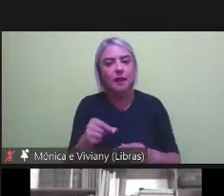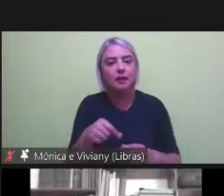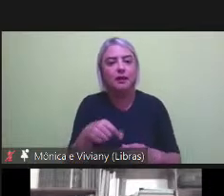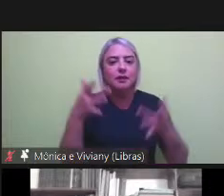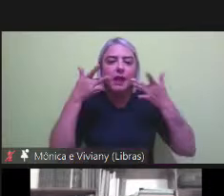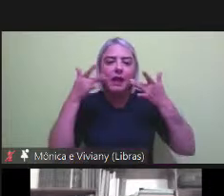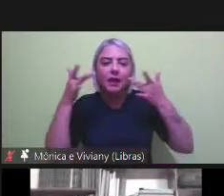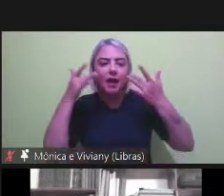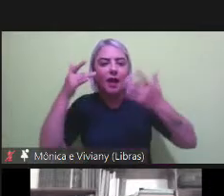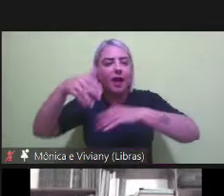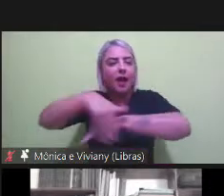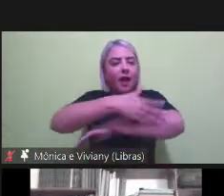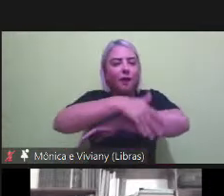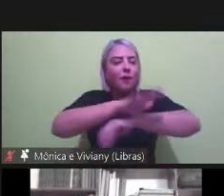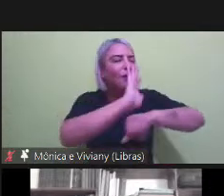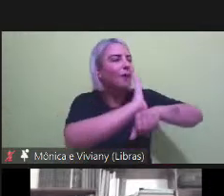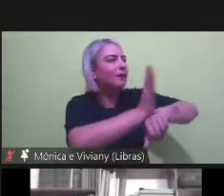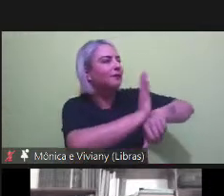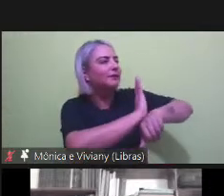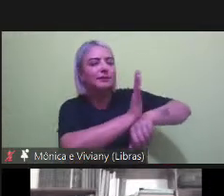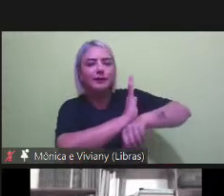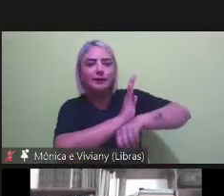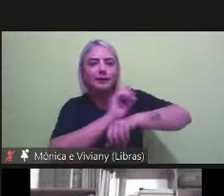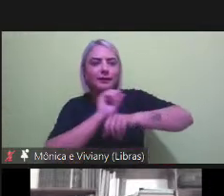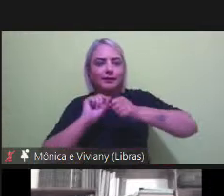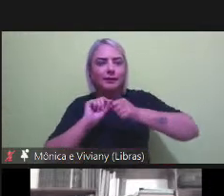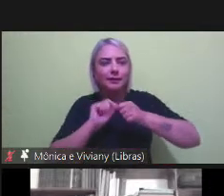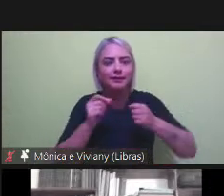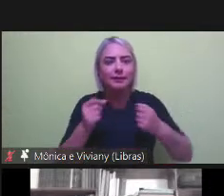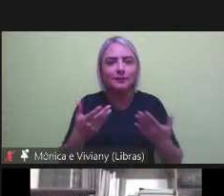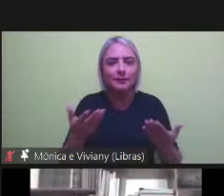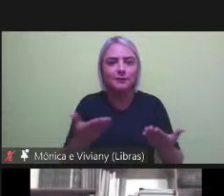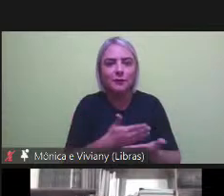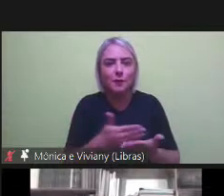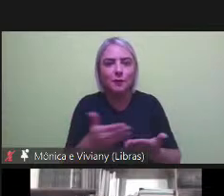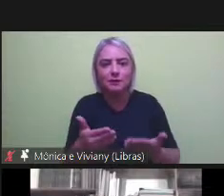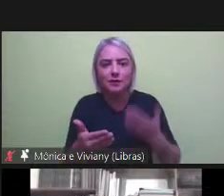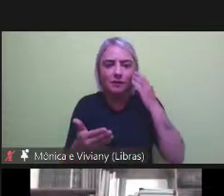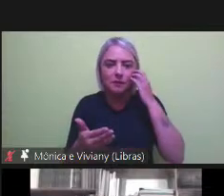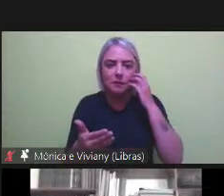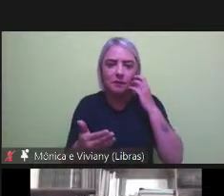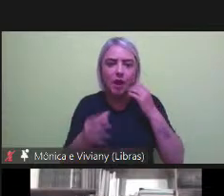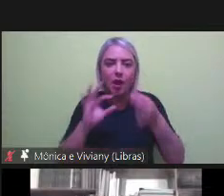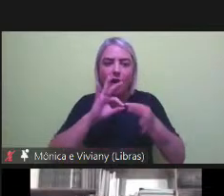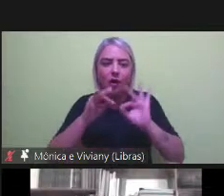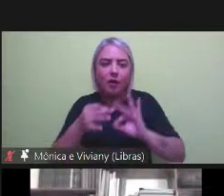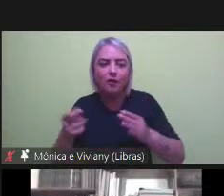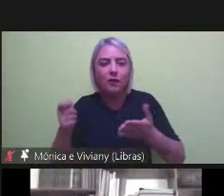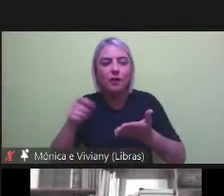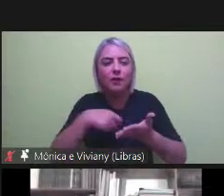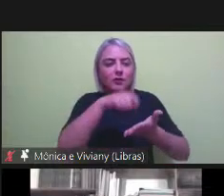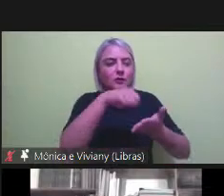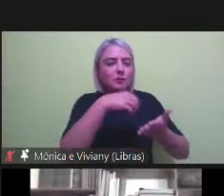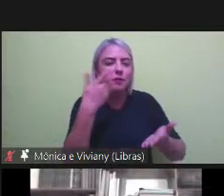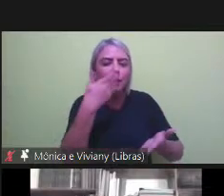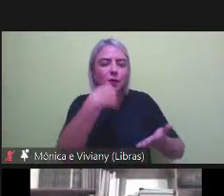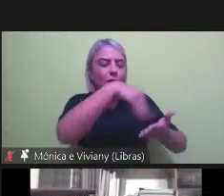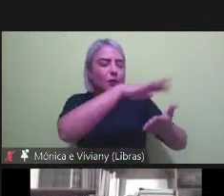had theater plays, and we also had some group activities and dynamics with the